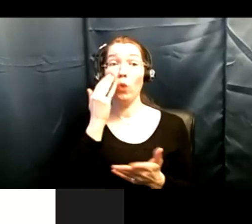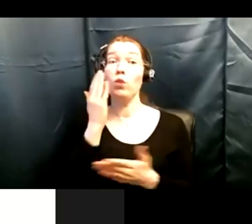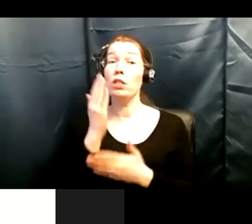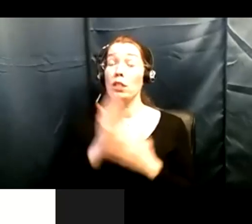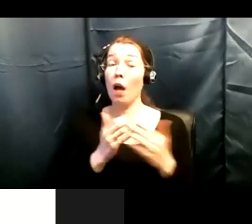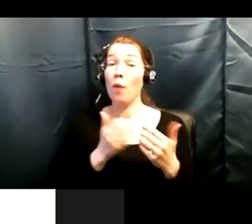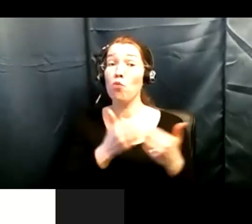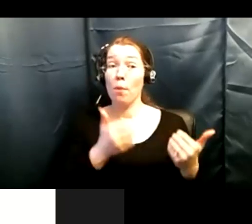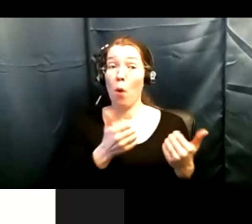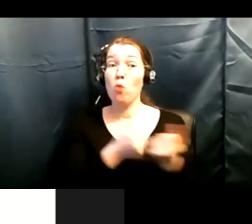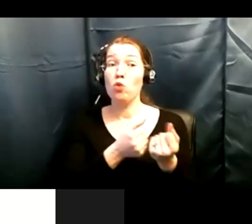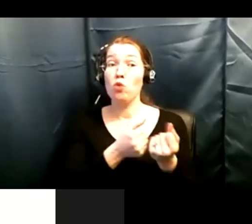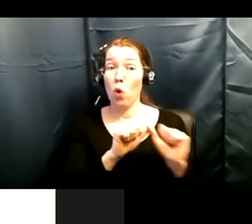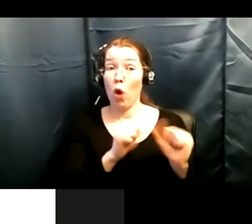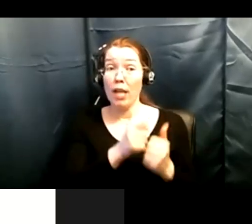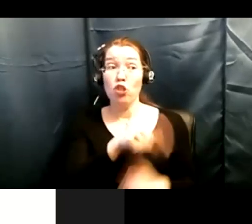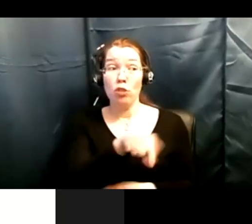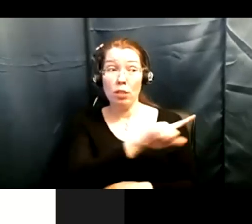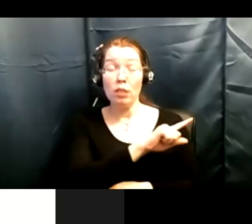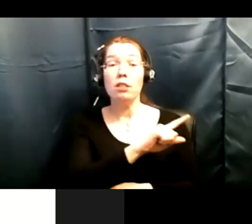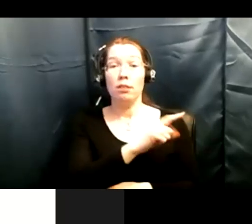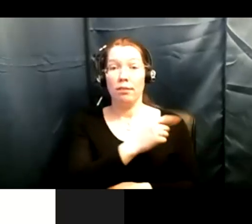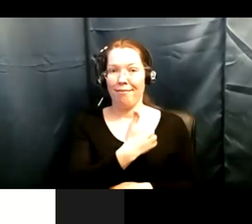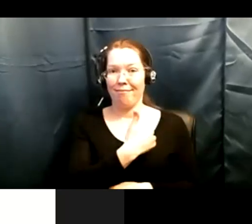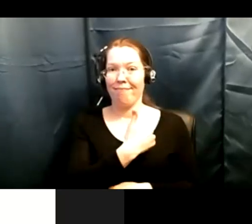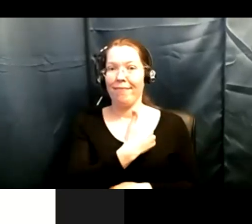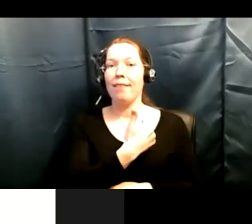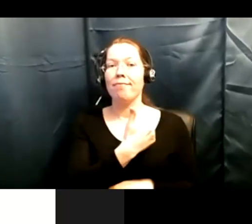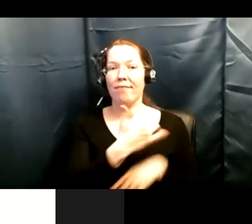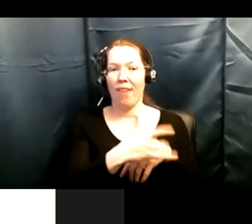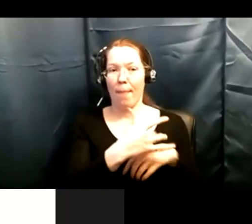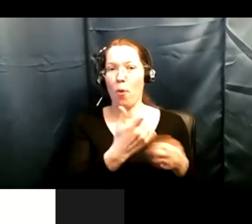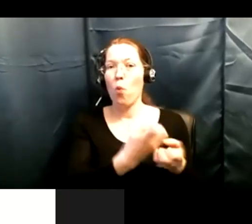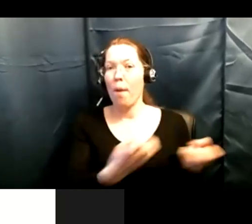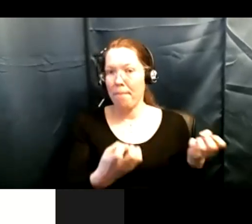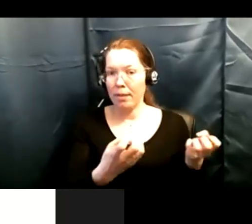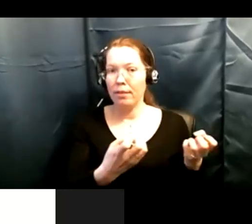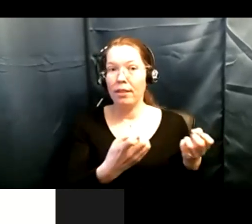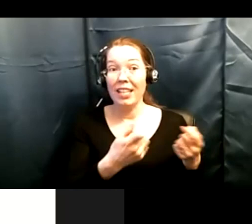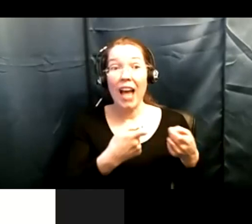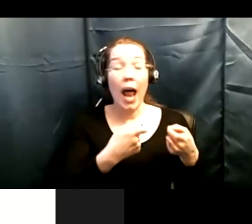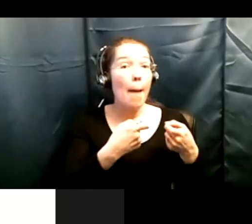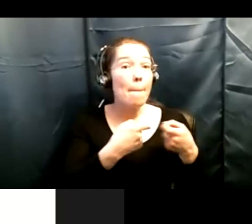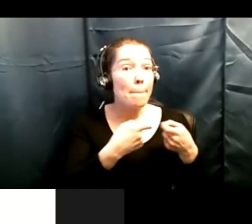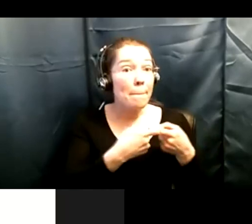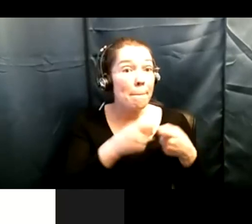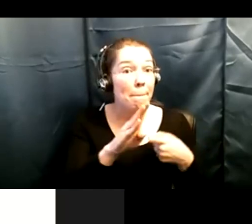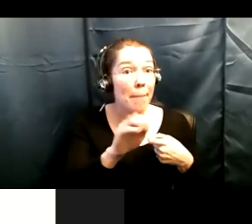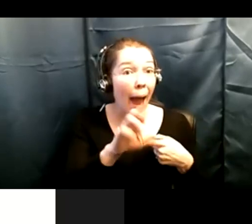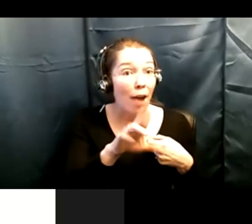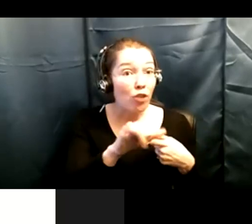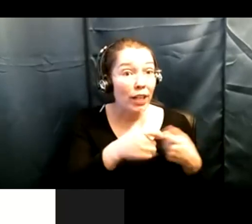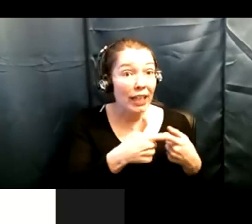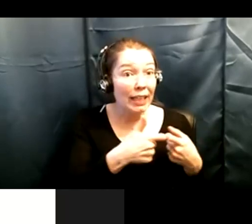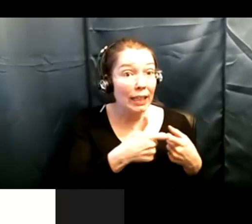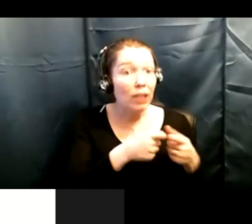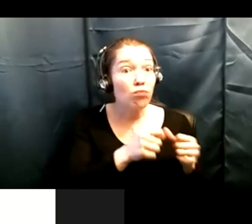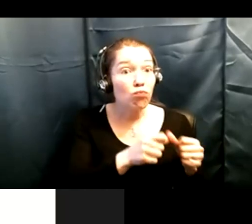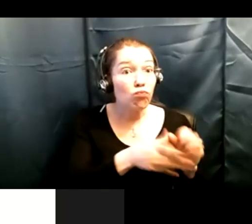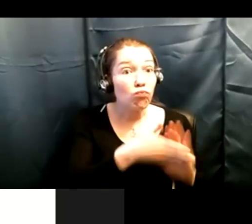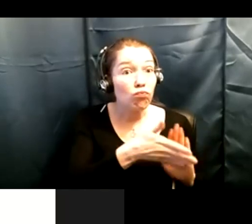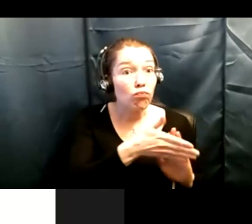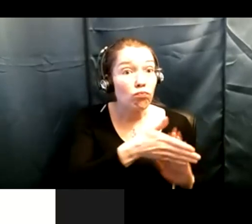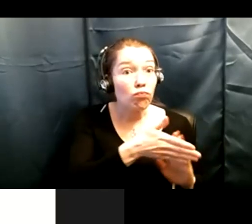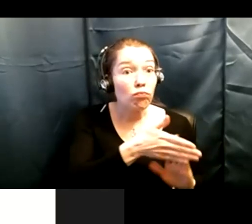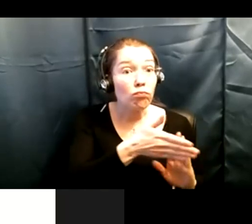support agencies do have equipment that's on a battery and can use either